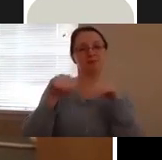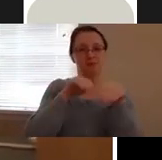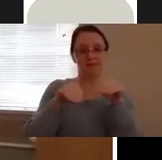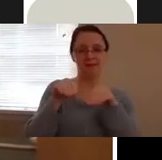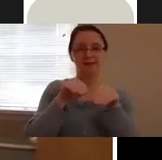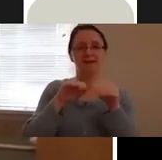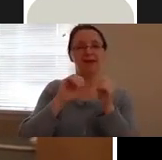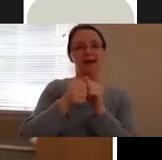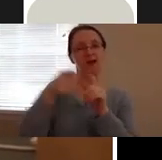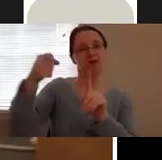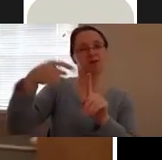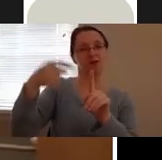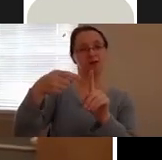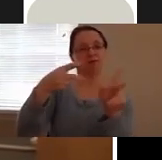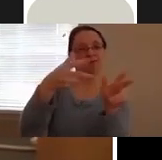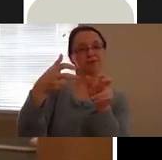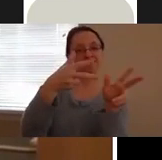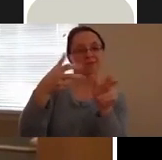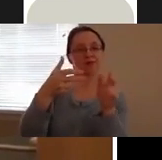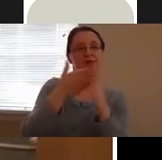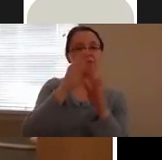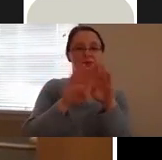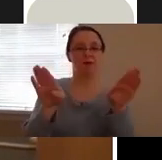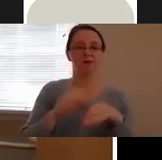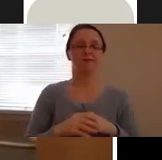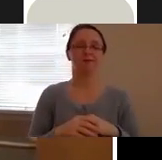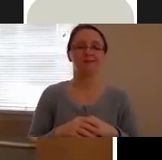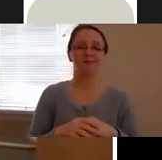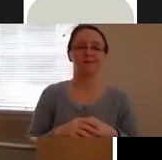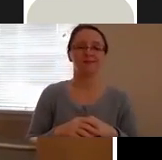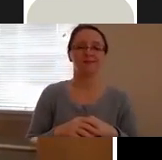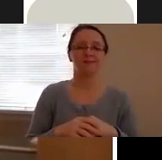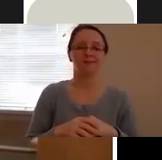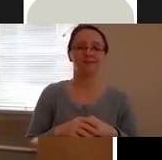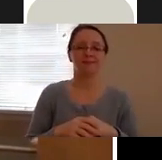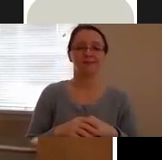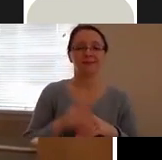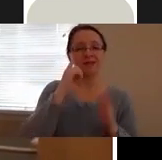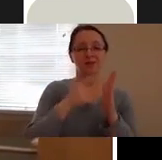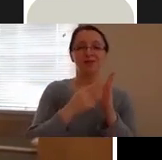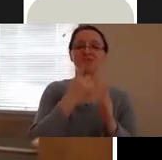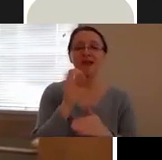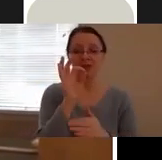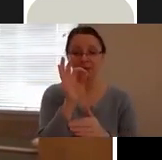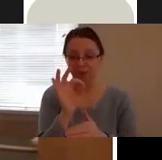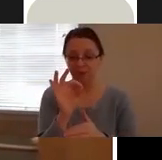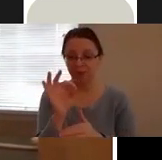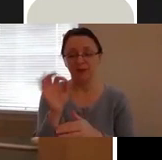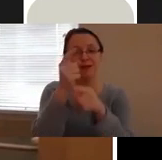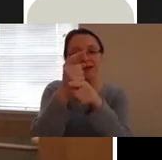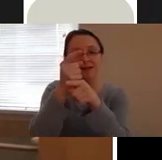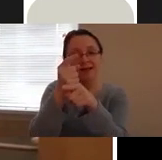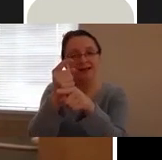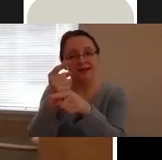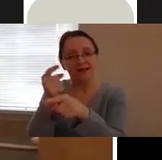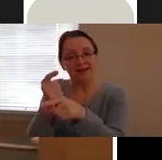signals interact with his body as he's moving. And you can see the tracking is very accurate. In fact, if there are any glitches,